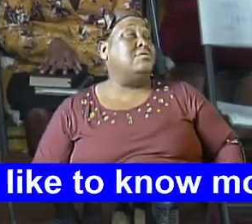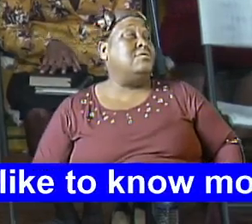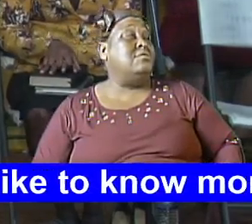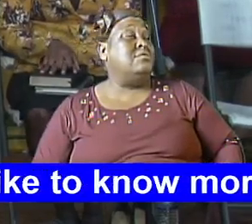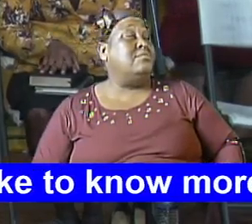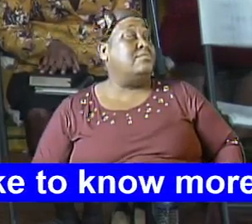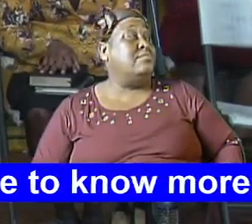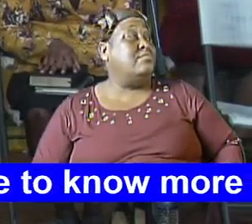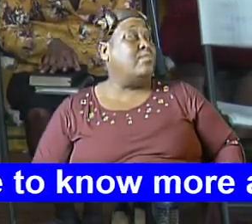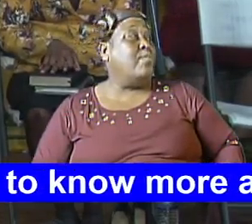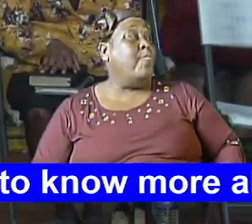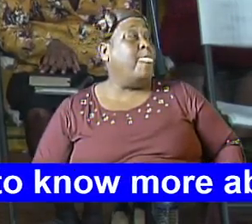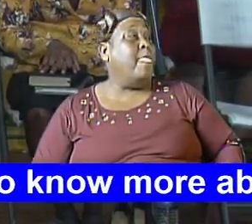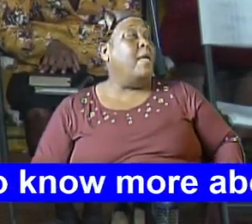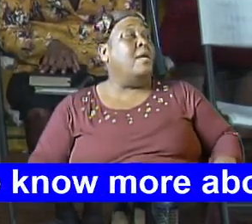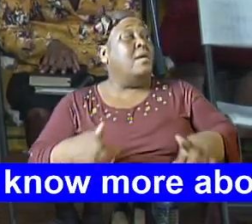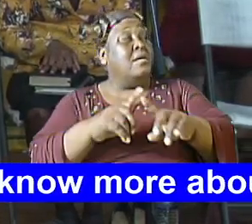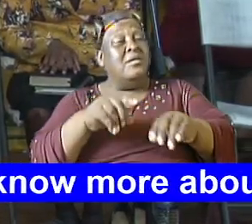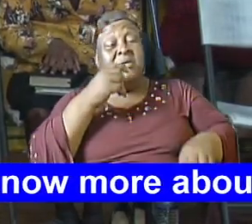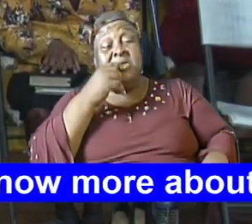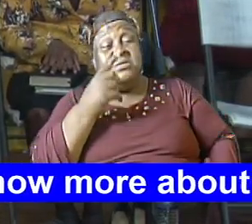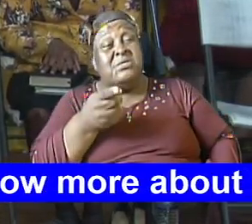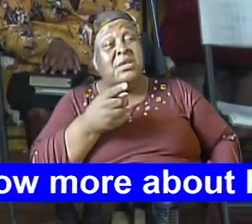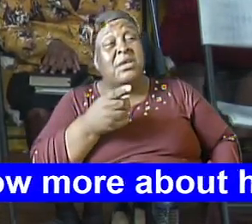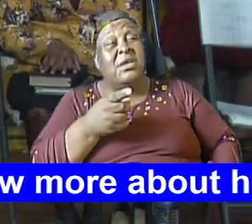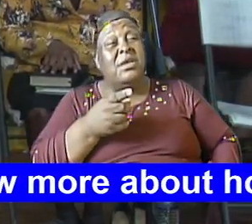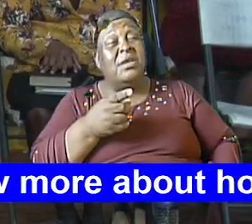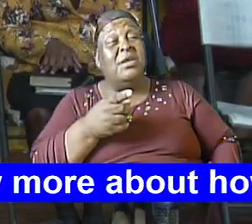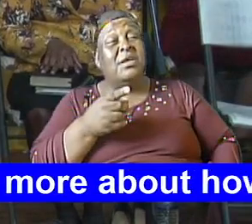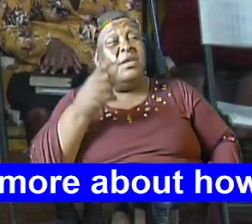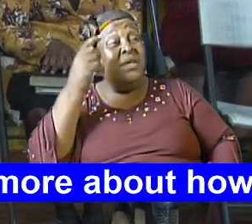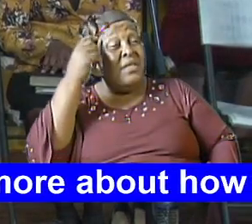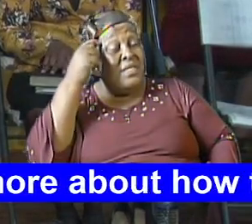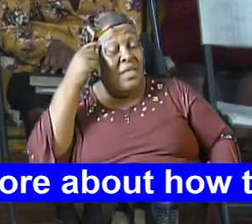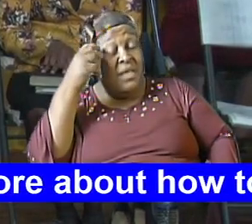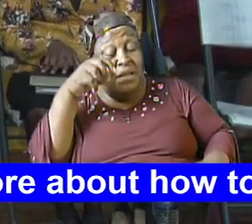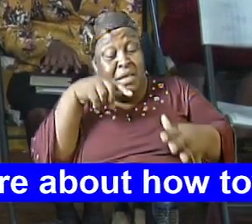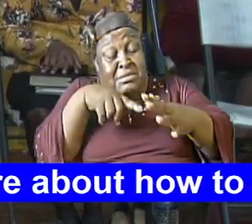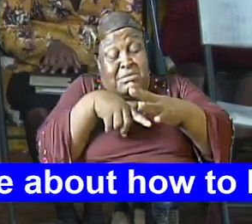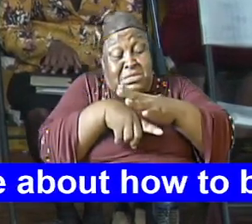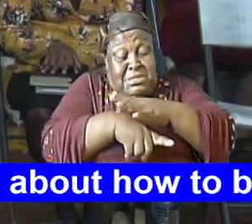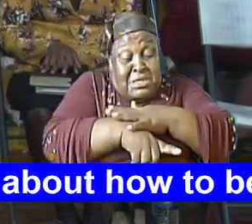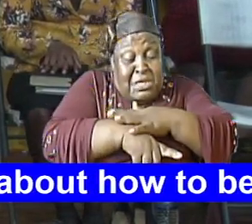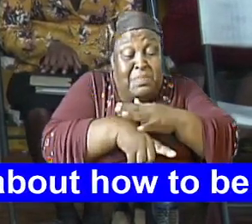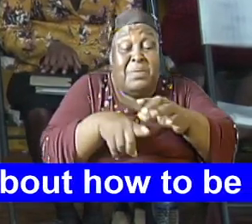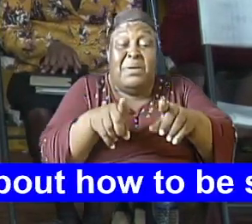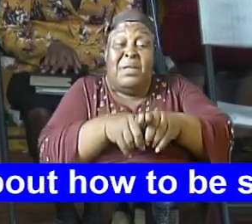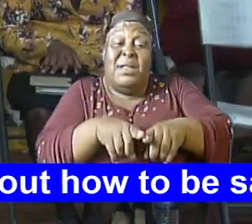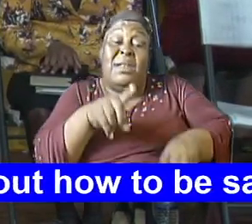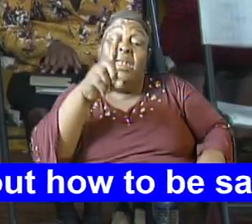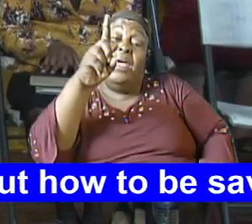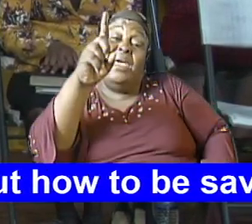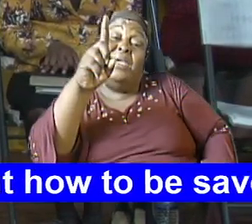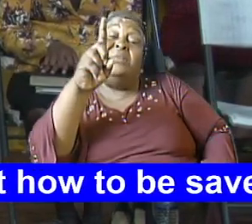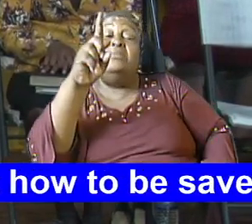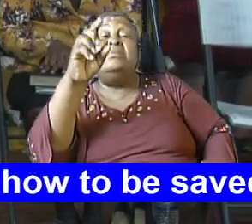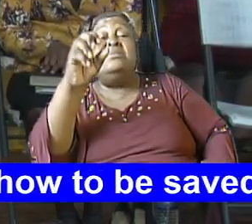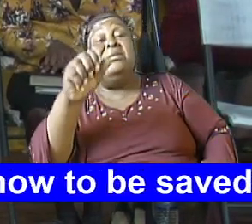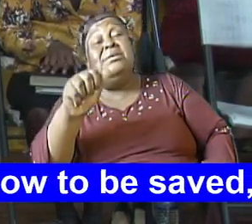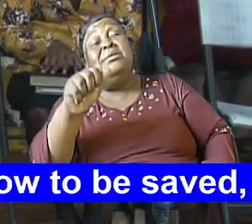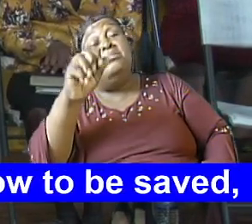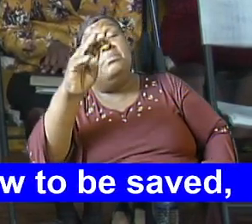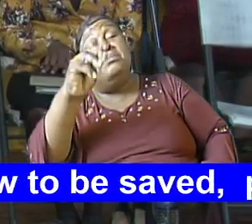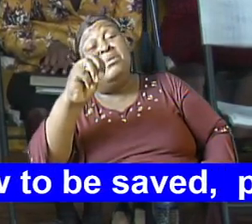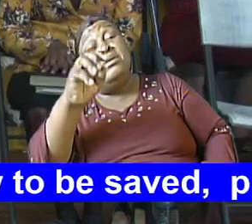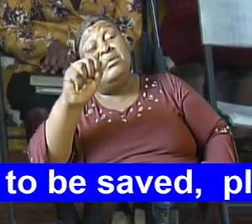to love in this world. But I dare say, I don't think I was deep like Demas, to rub shoulder with man like